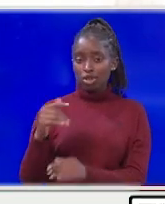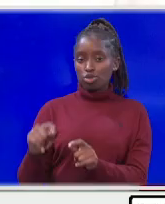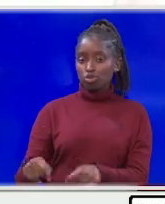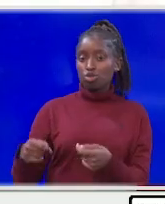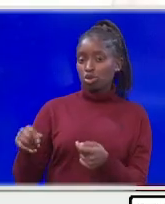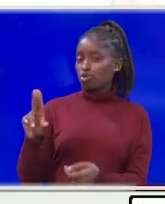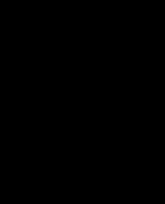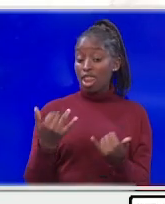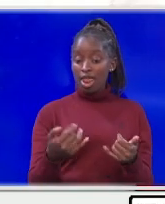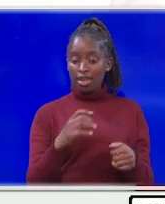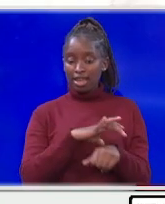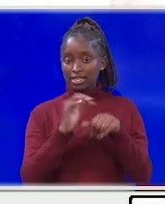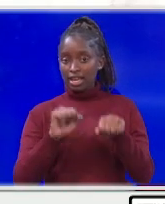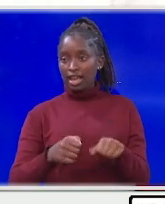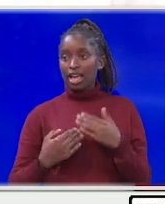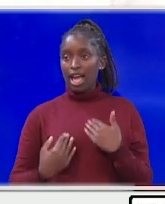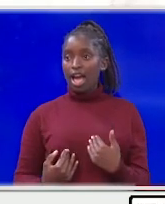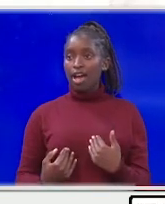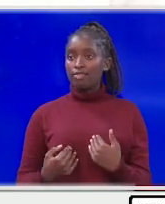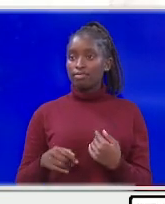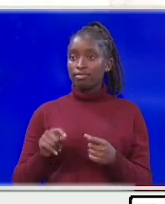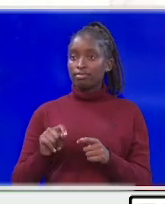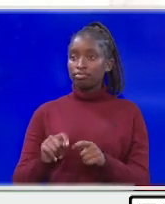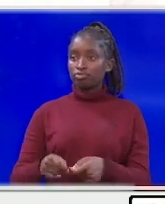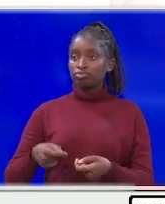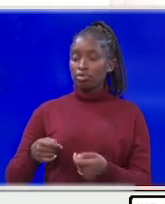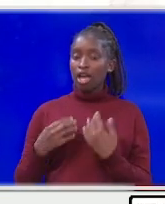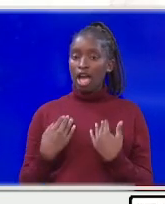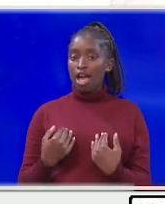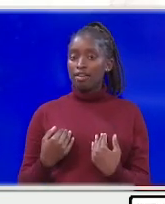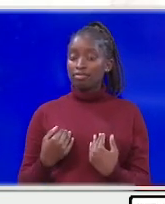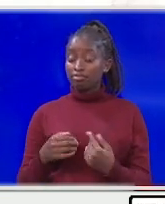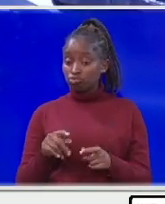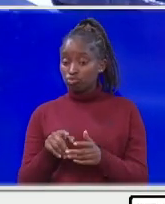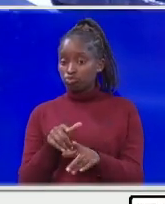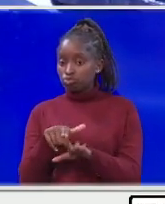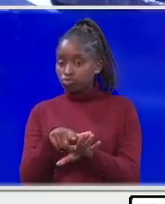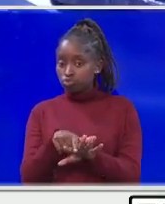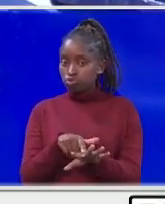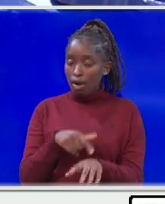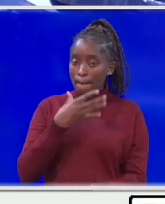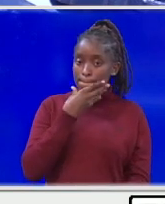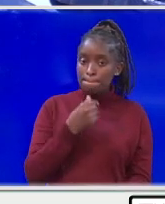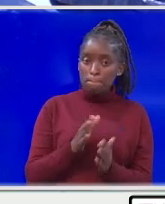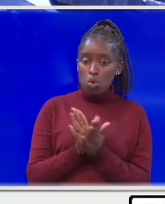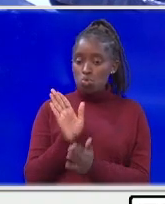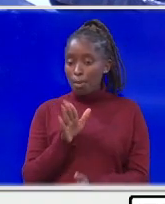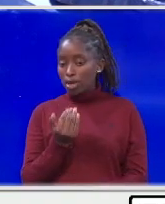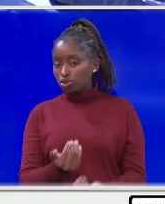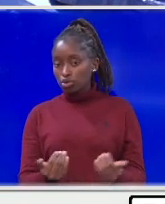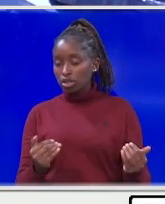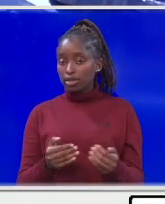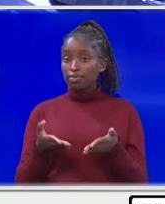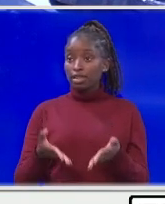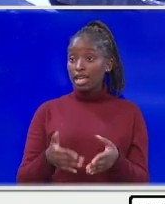get like really nice high tops, hiking shoes, sandals for men, women, children, right here at our Bata store in